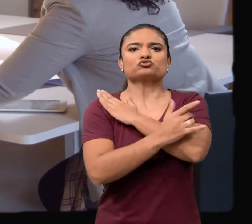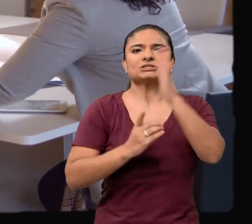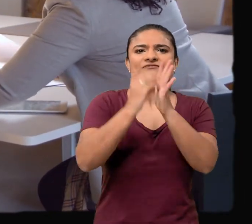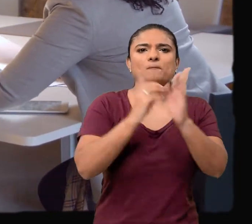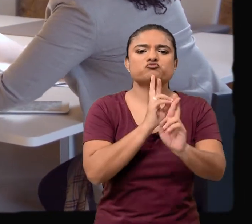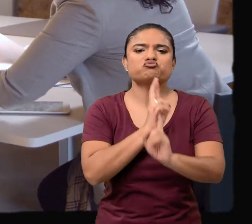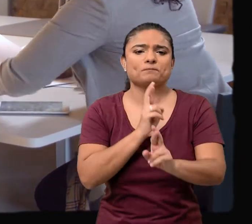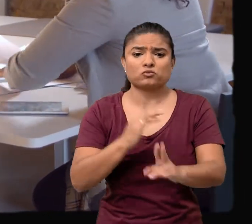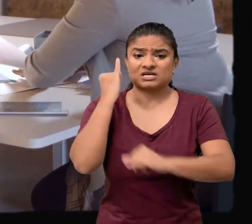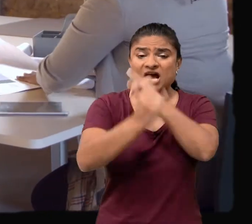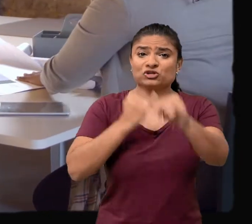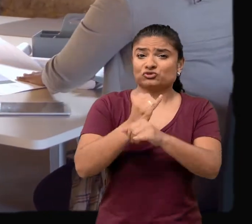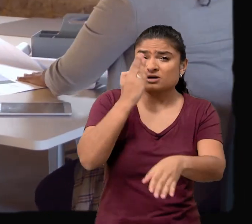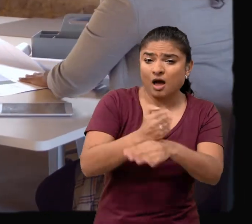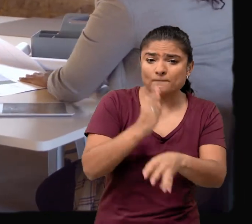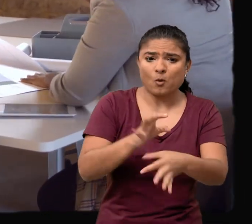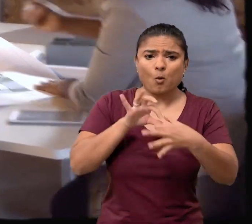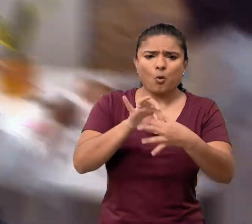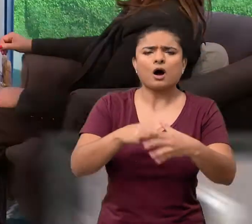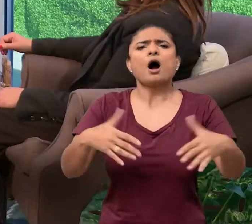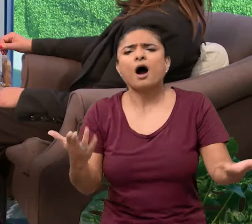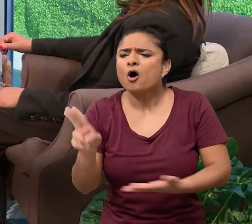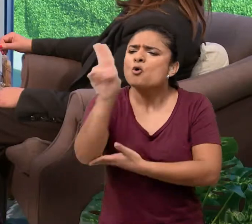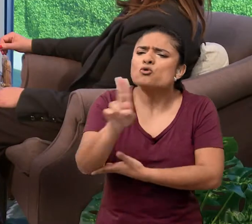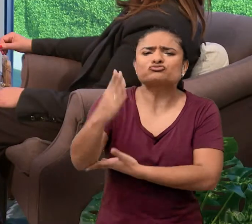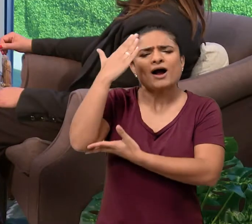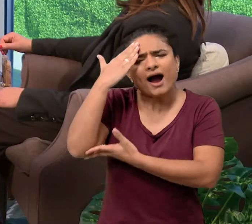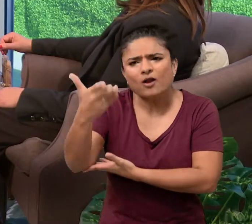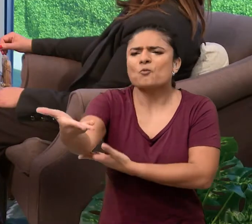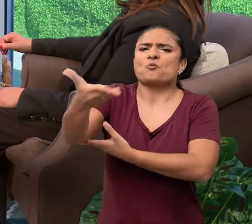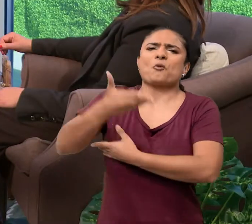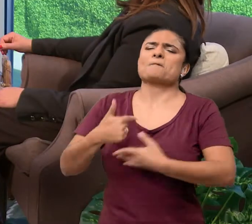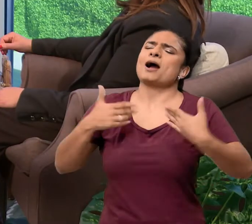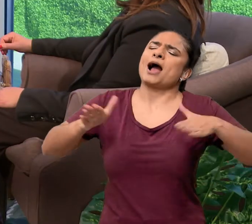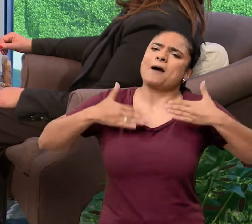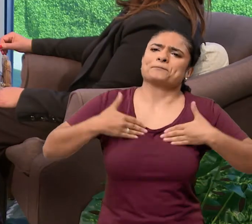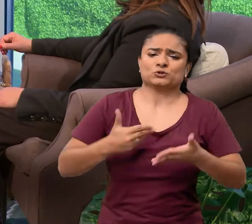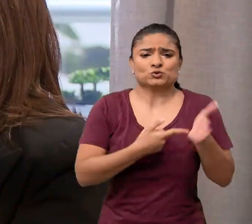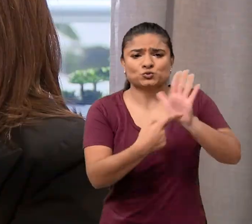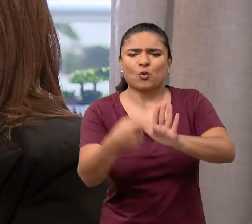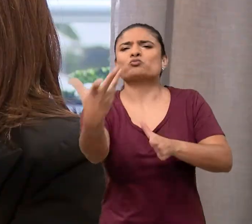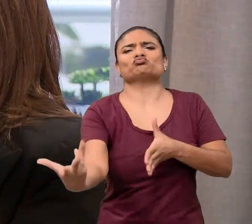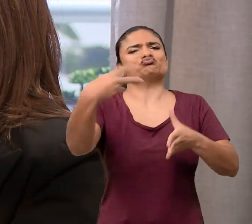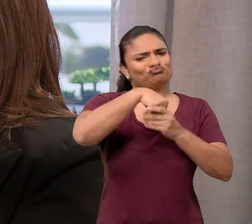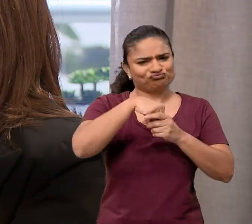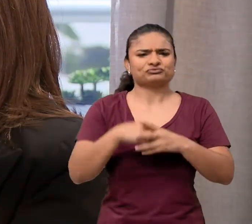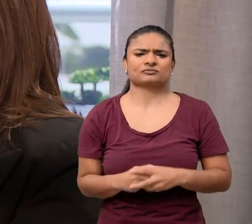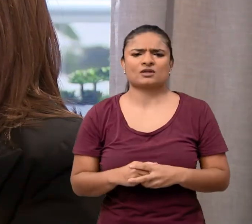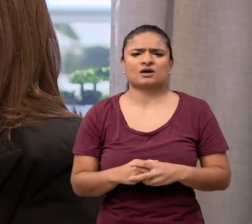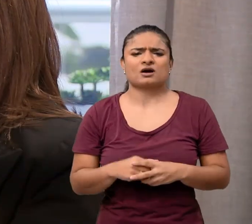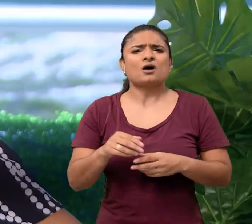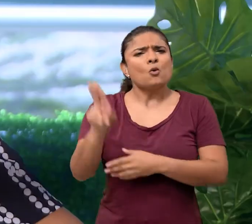for the International Labour Organization Global. Hello, Undere, and welcome to our show. I'm so glad that you have come to join us